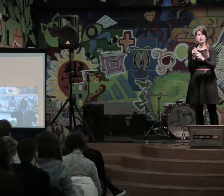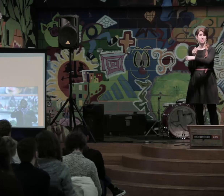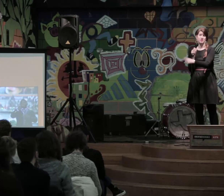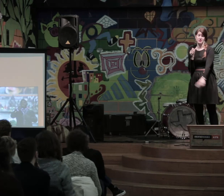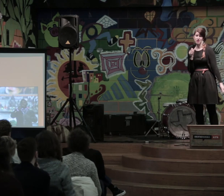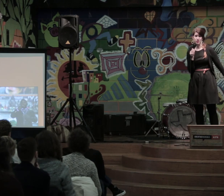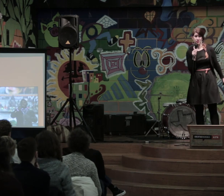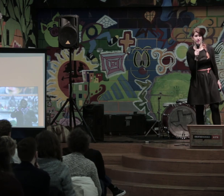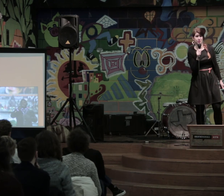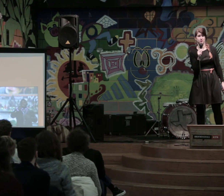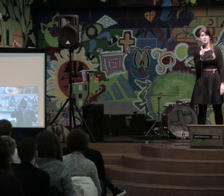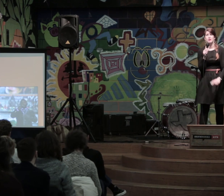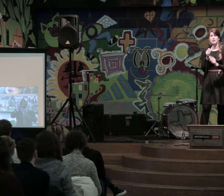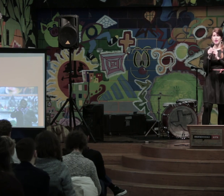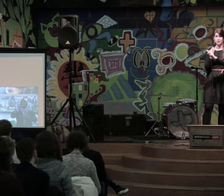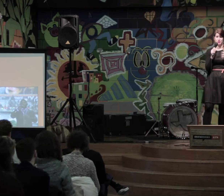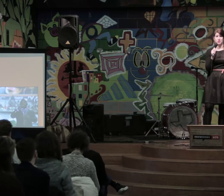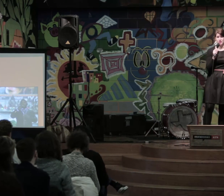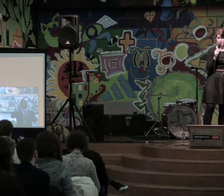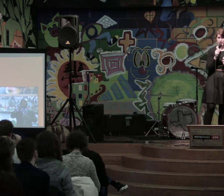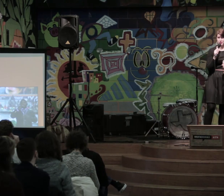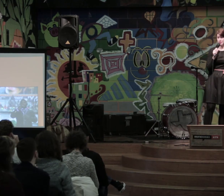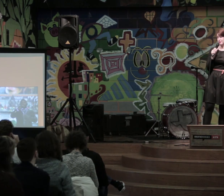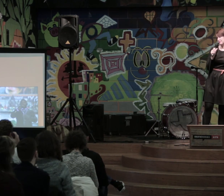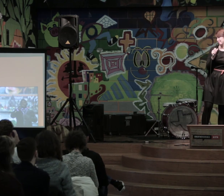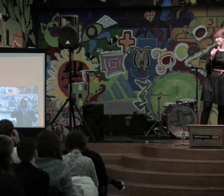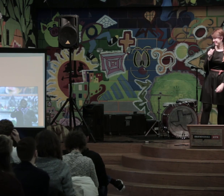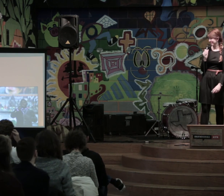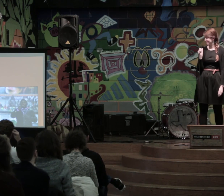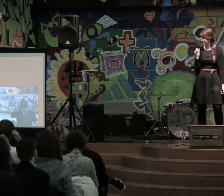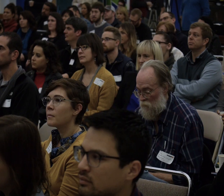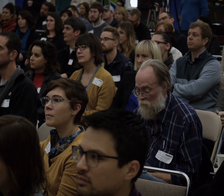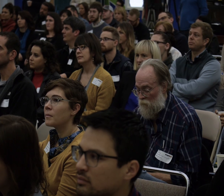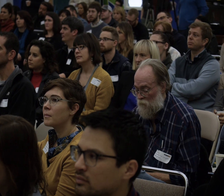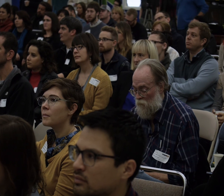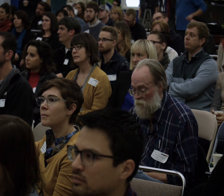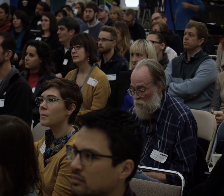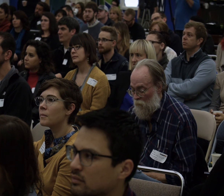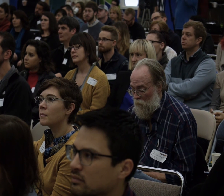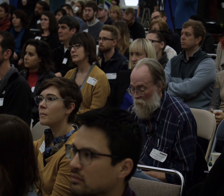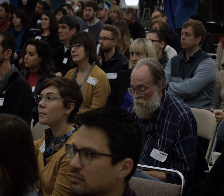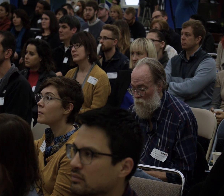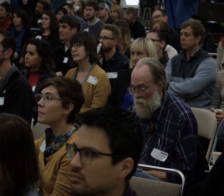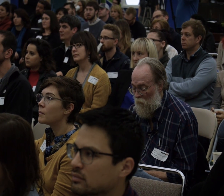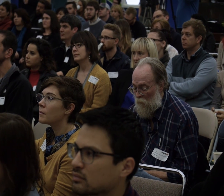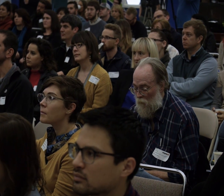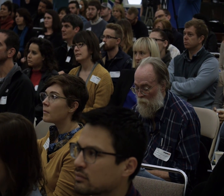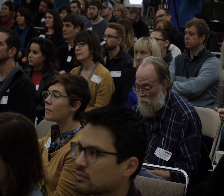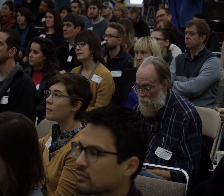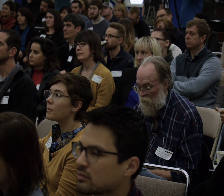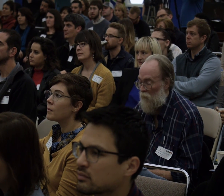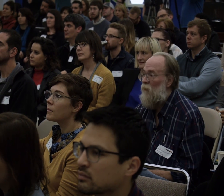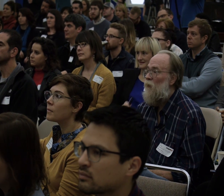fake interpreters, they suck. We don't like them. I encourage y'all not to be fake interpreters. So interpreting is this funny thing